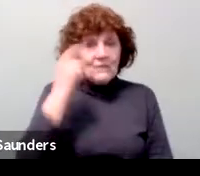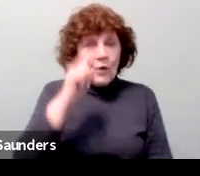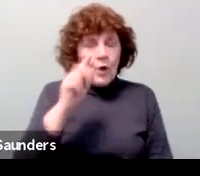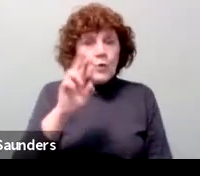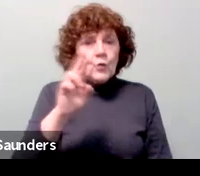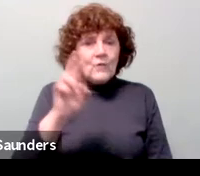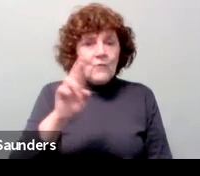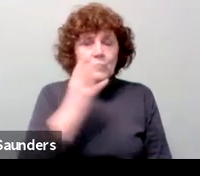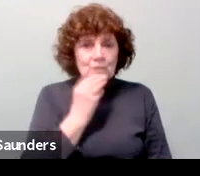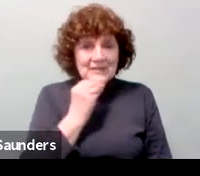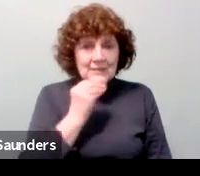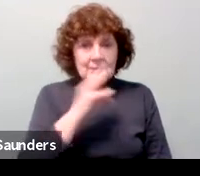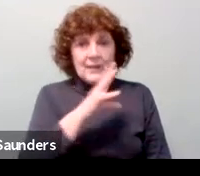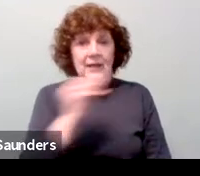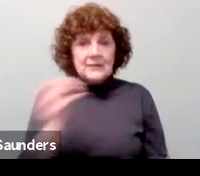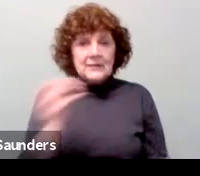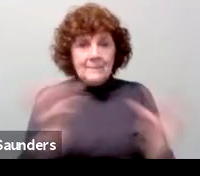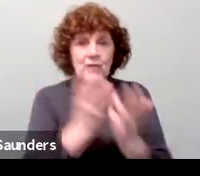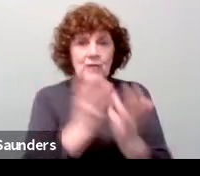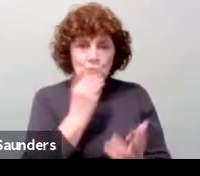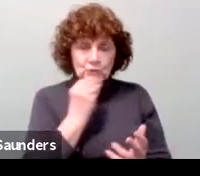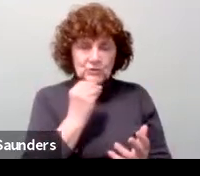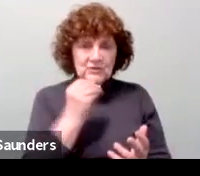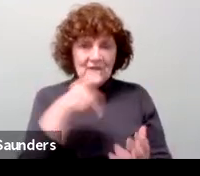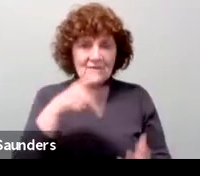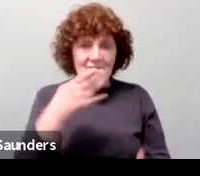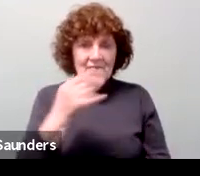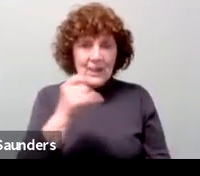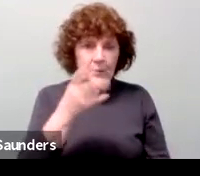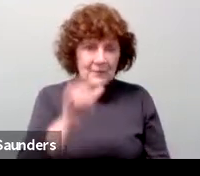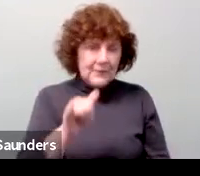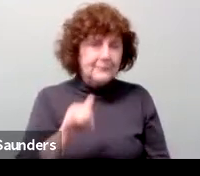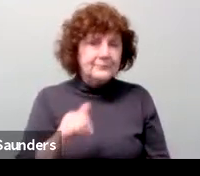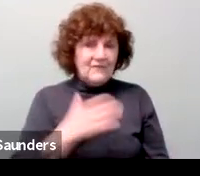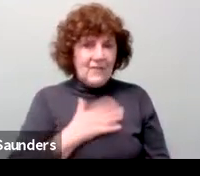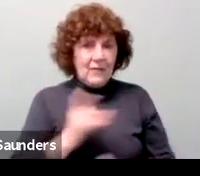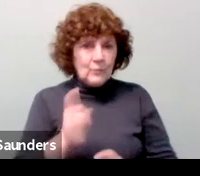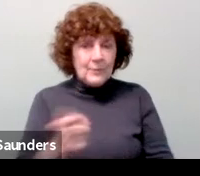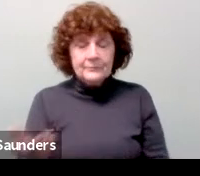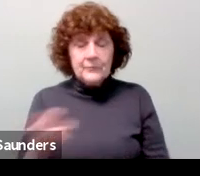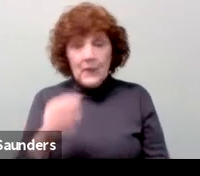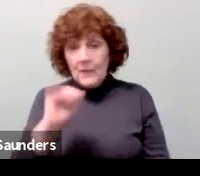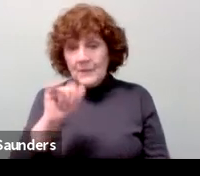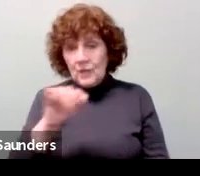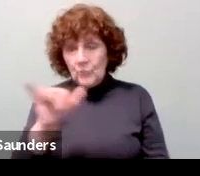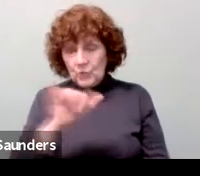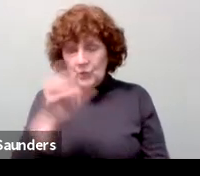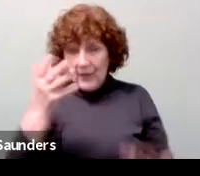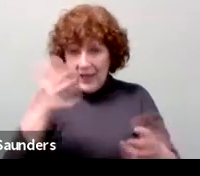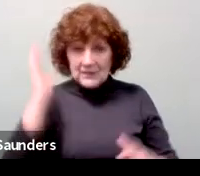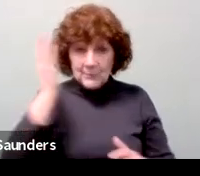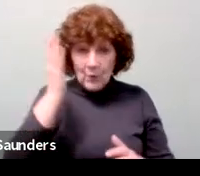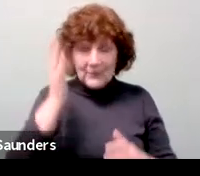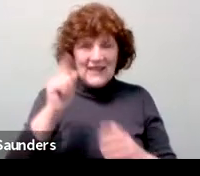Judaism, and Combined Jewish Philanthropies. Matan has also spoken and taught law